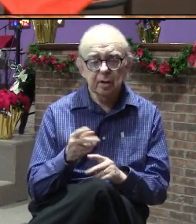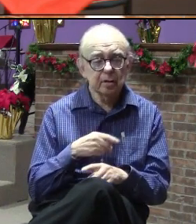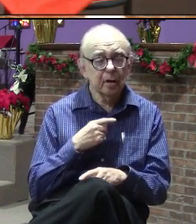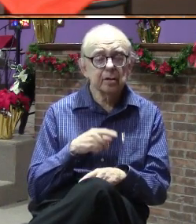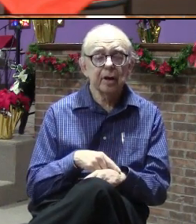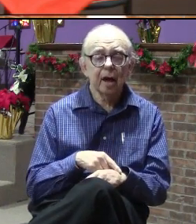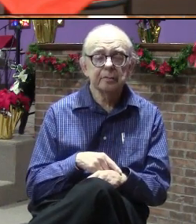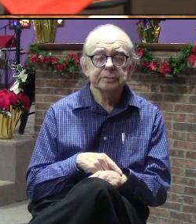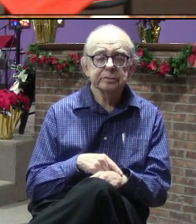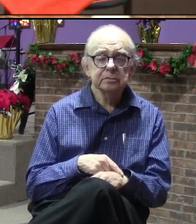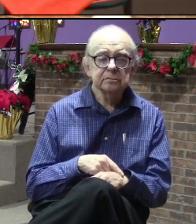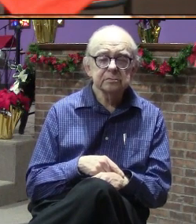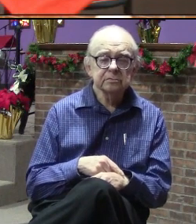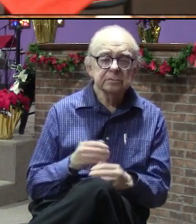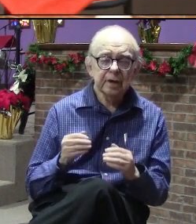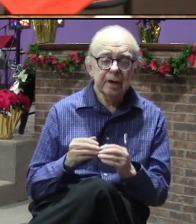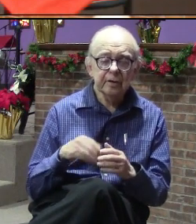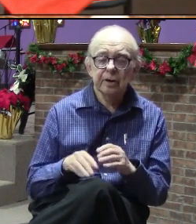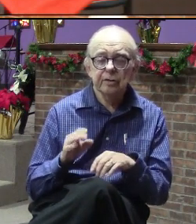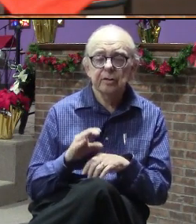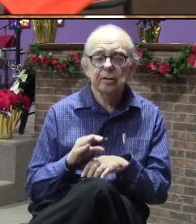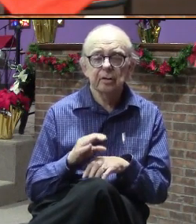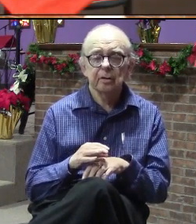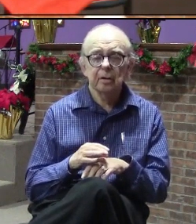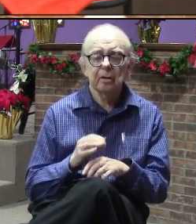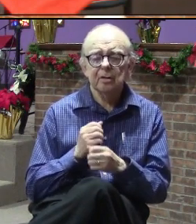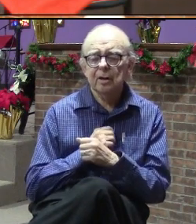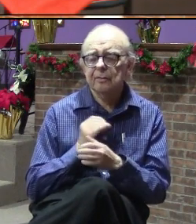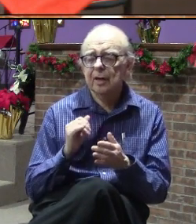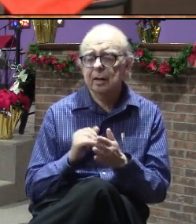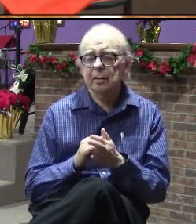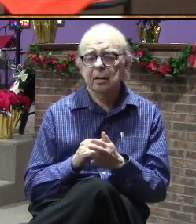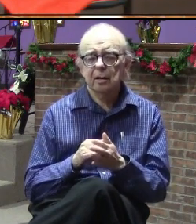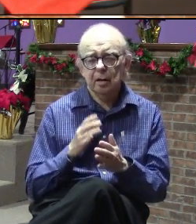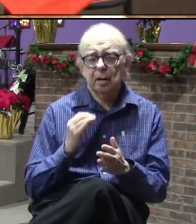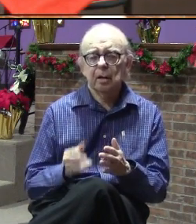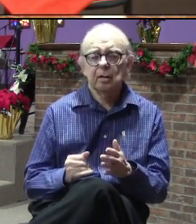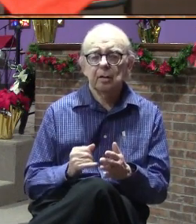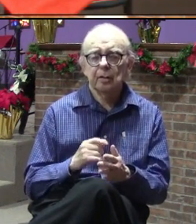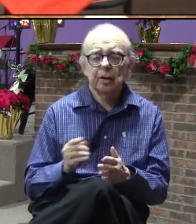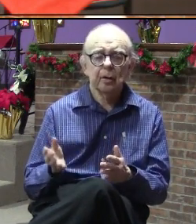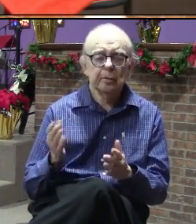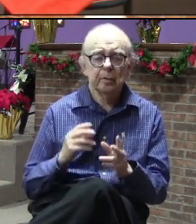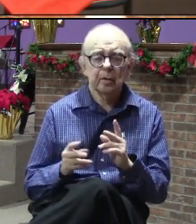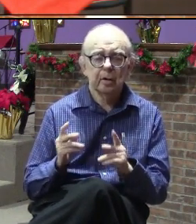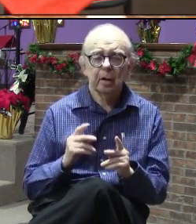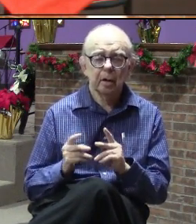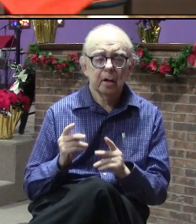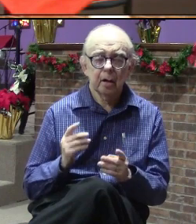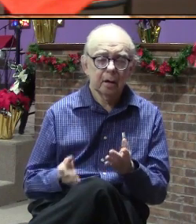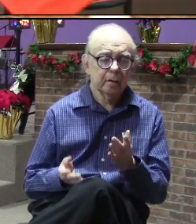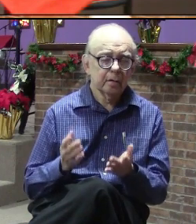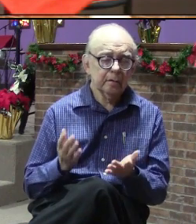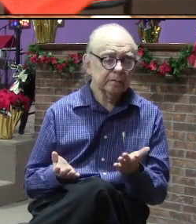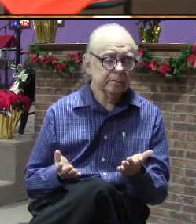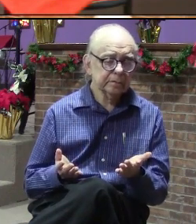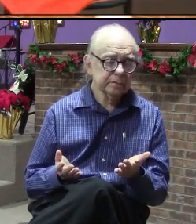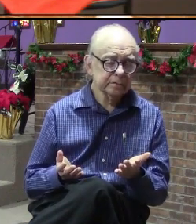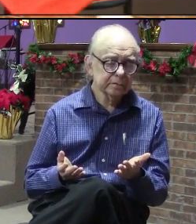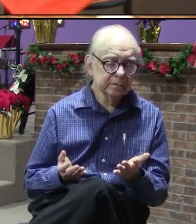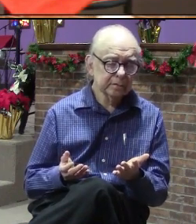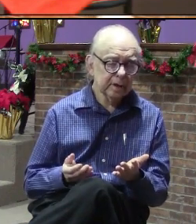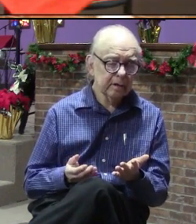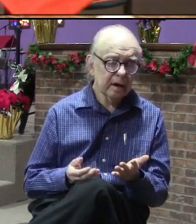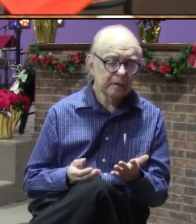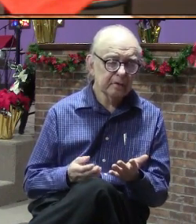while, even in church. Love it. Because there are people that maybe, you know, and I'm not